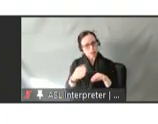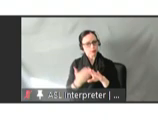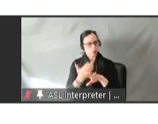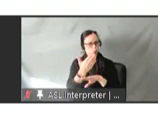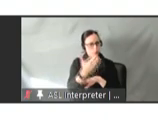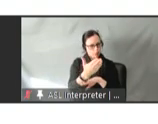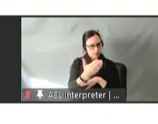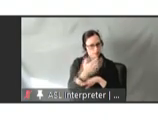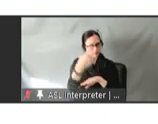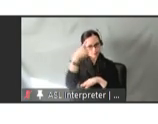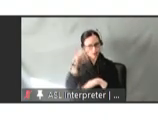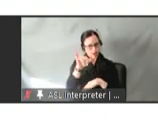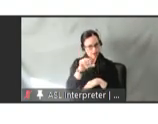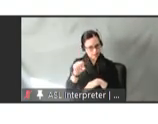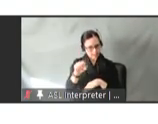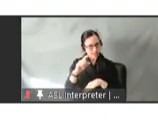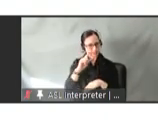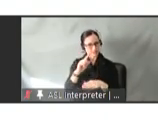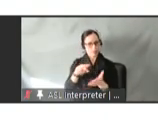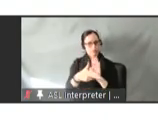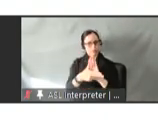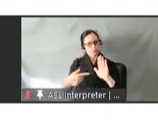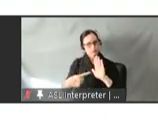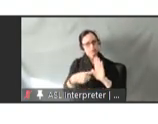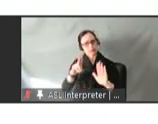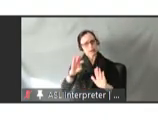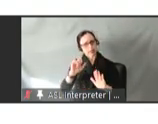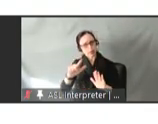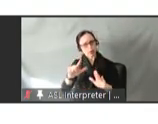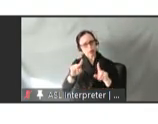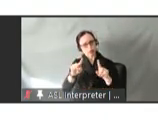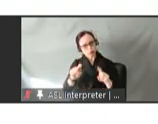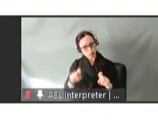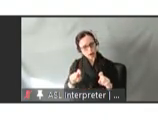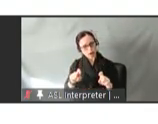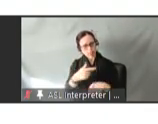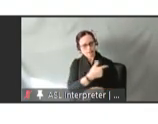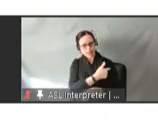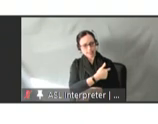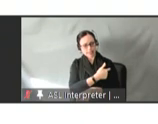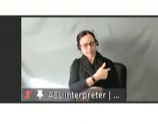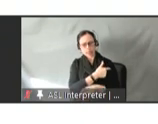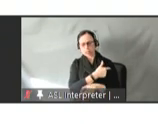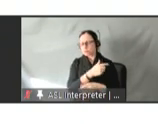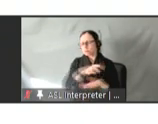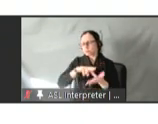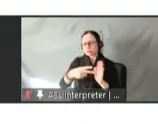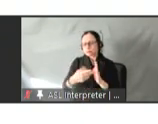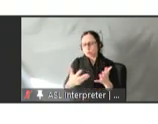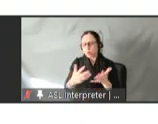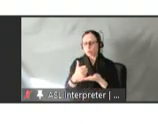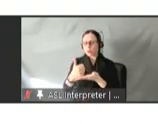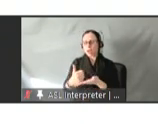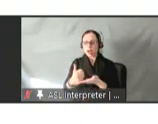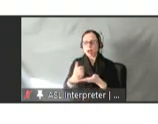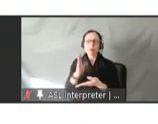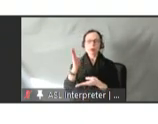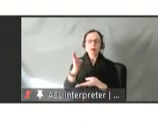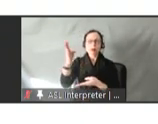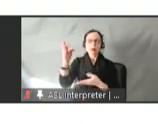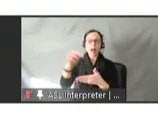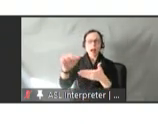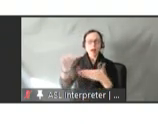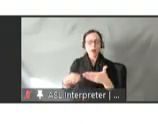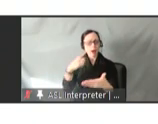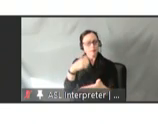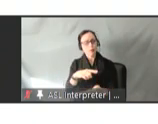that it indicates that it is a clinical trial vaccine. And I think all this to say, it's really to help improve the long-term outcomes. And I think for